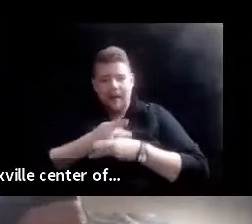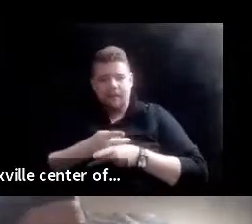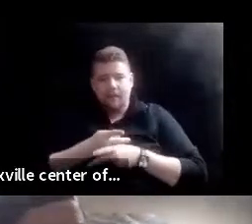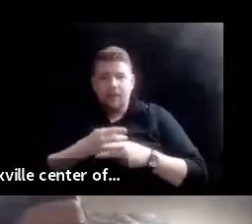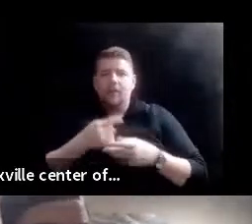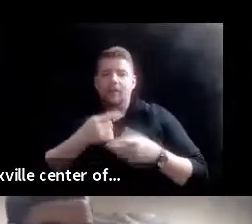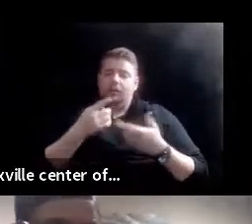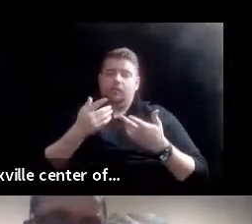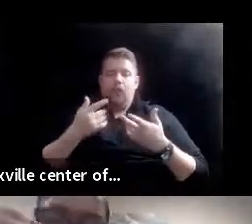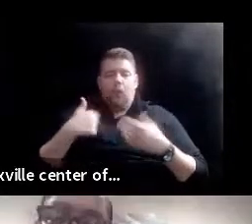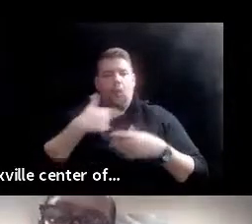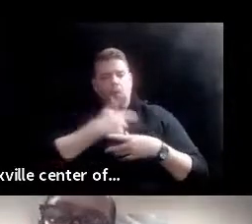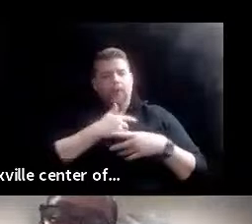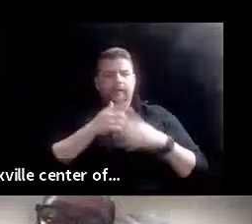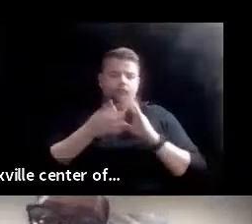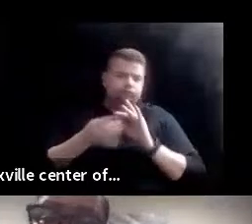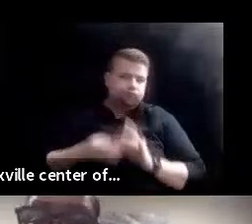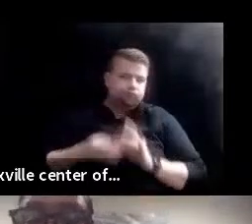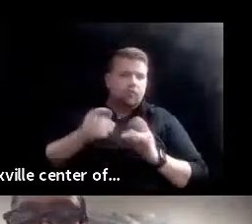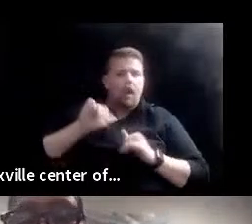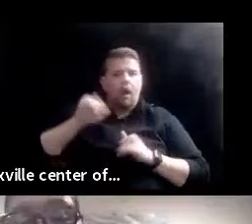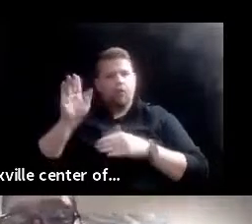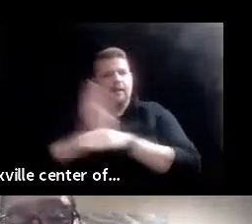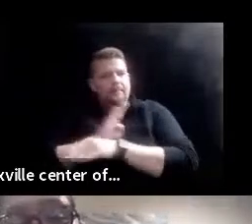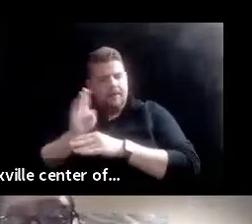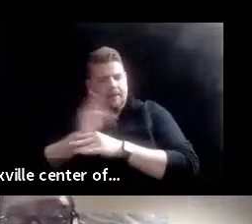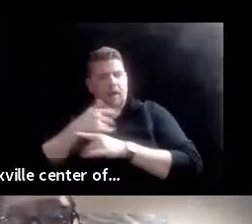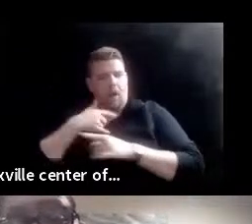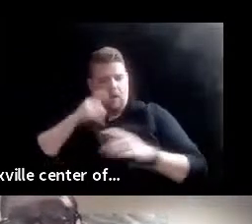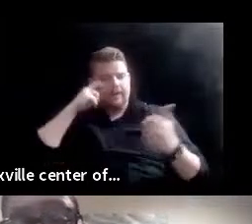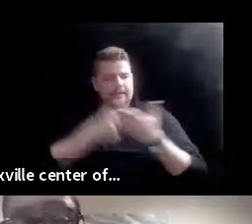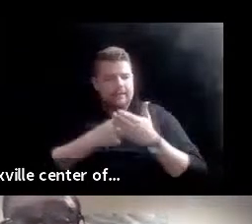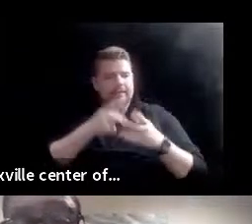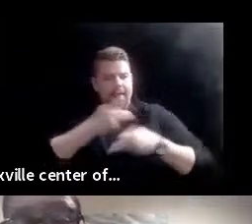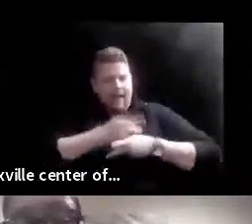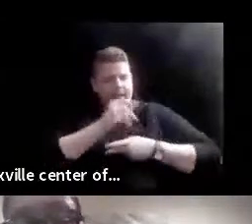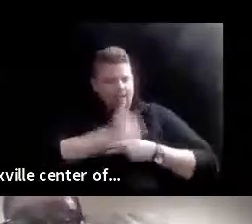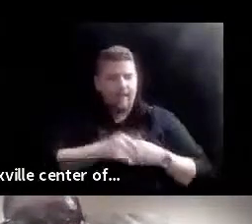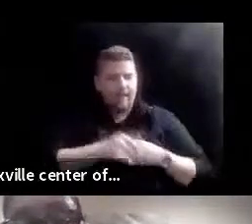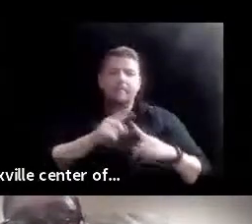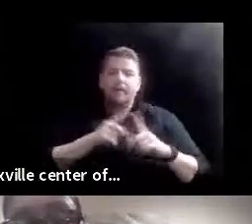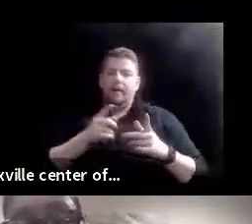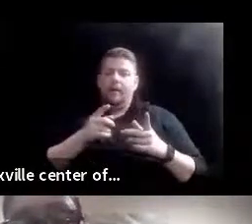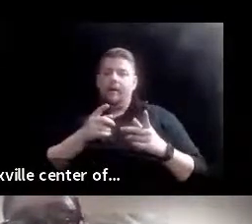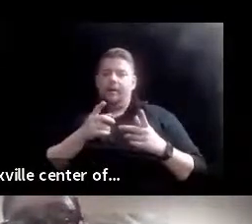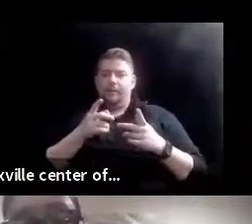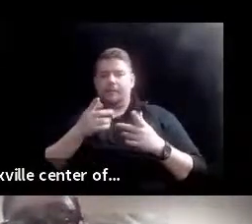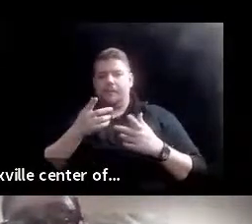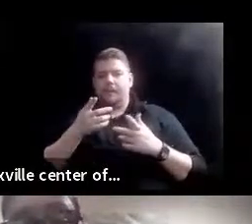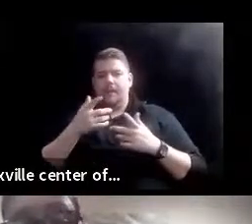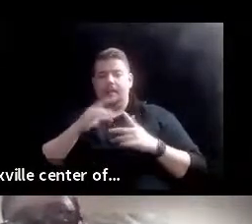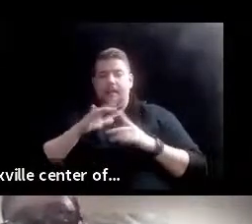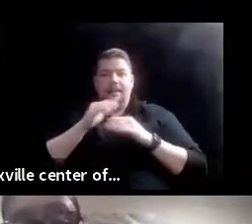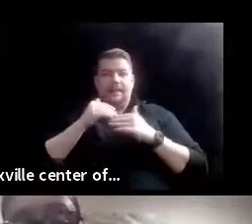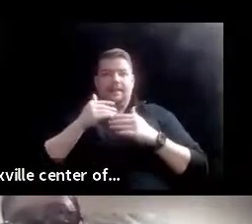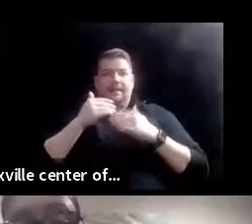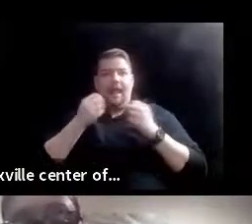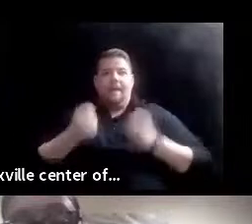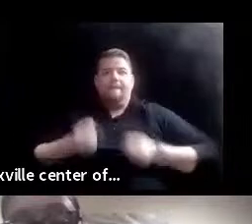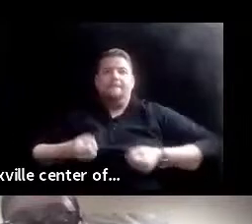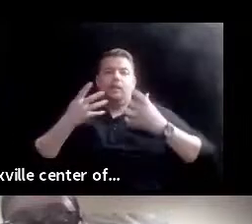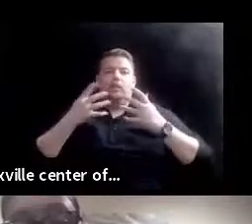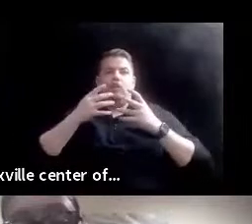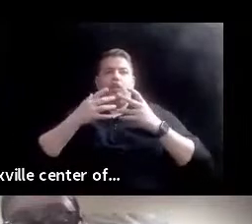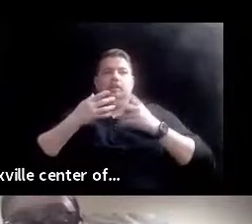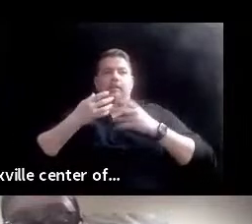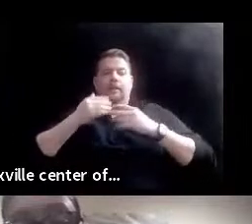other business, but I do want to highlight that. But it's very clear the level of concern expressed in that report from November 29th